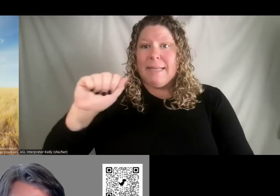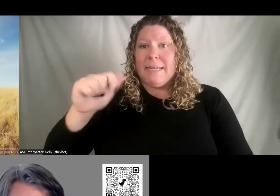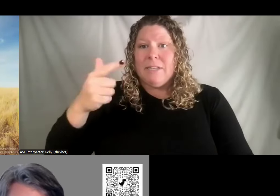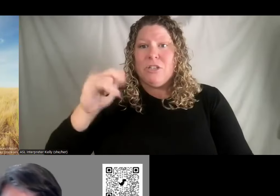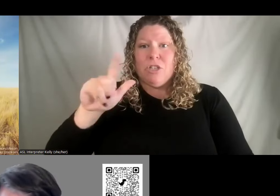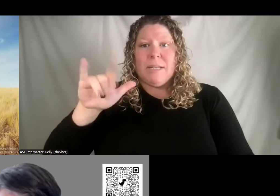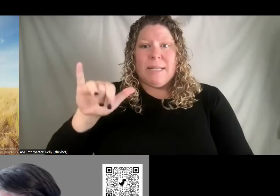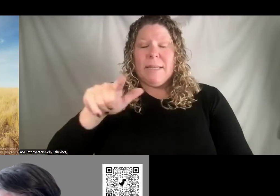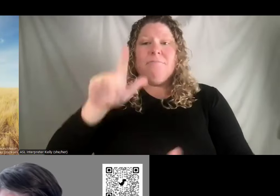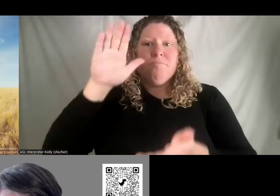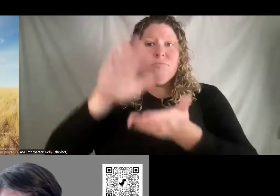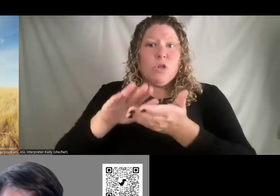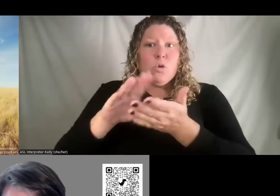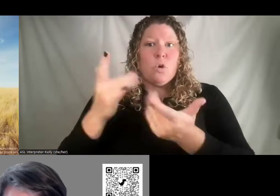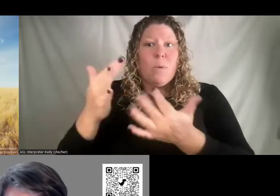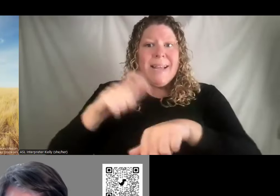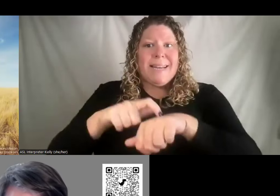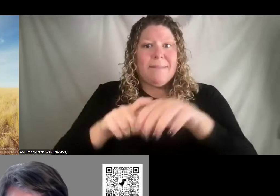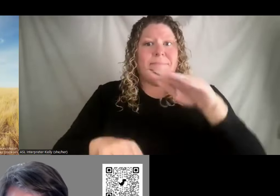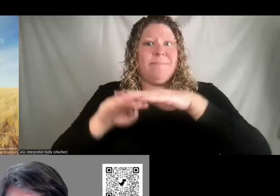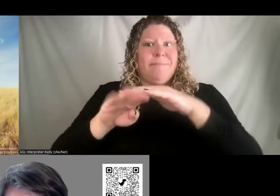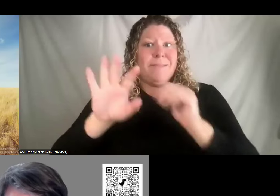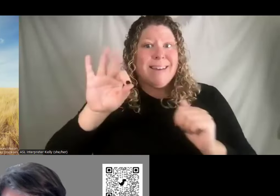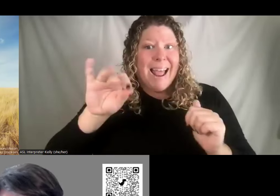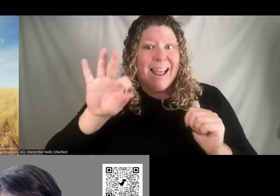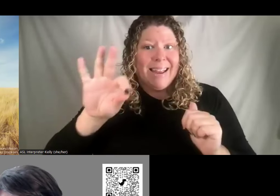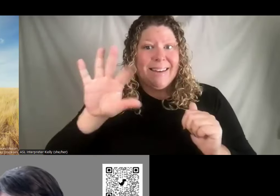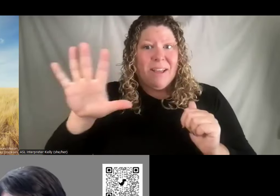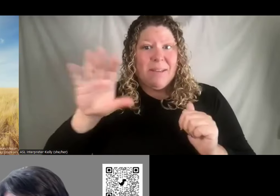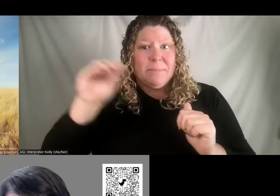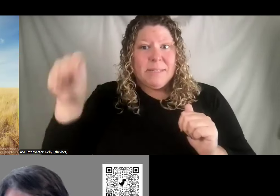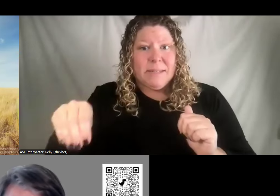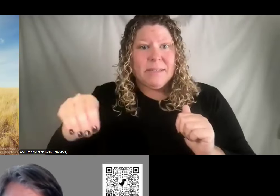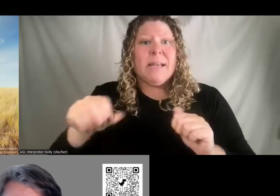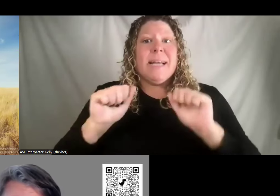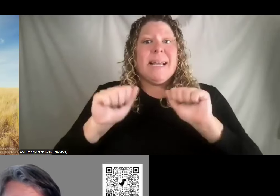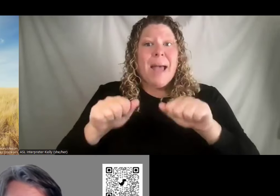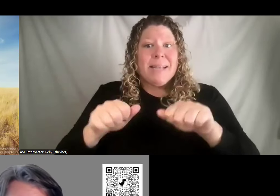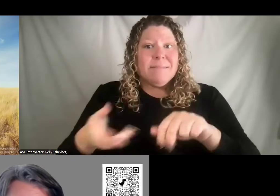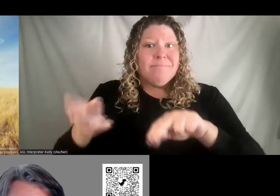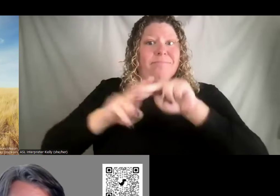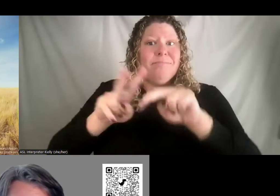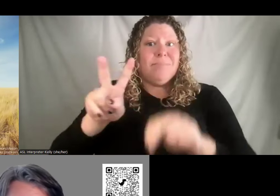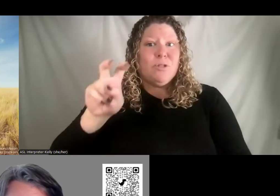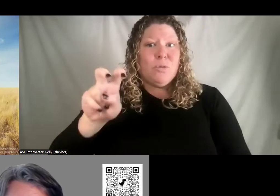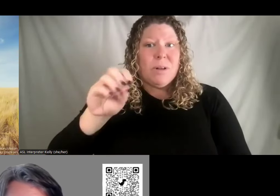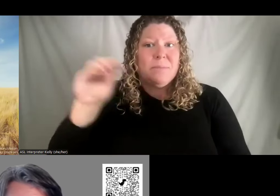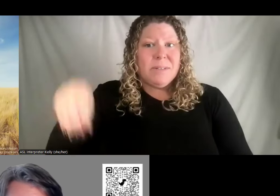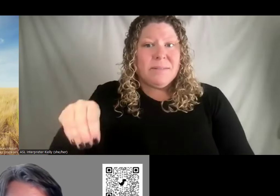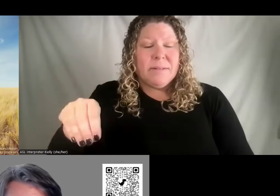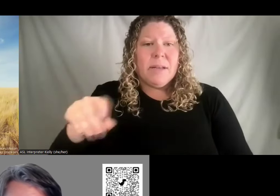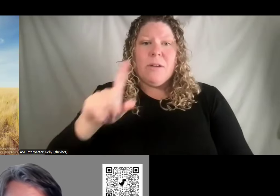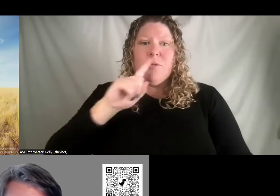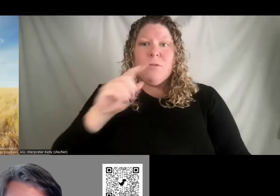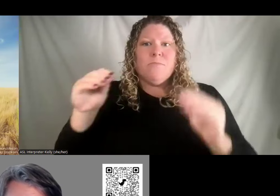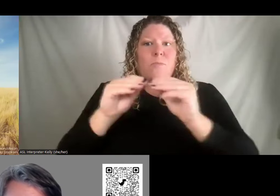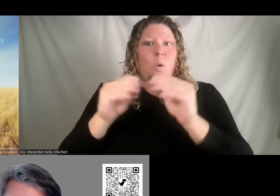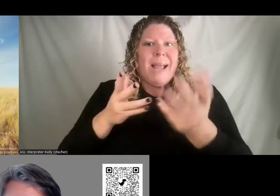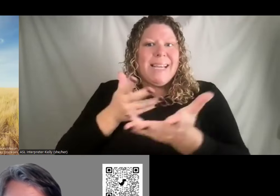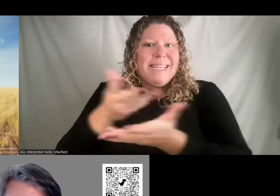to 95%, increased capacity by up to 200%, and dramatically increased engagement using